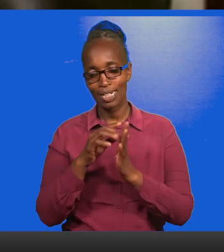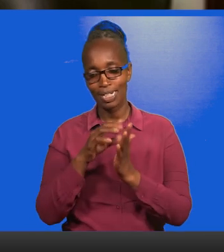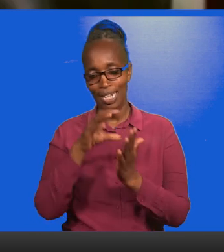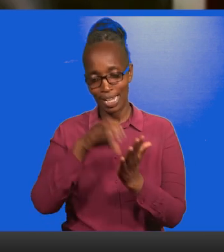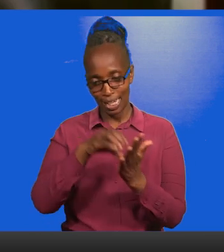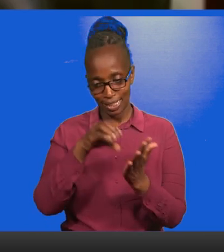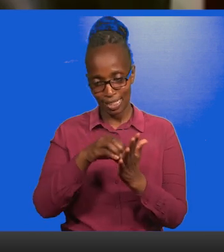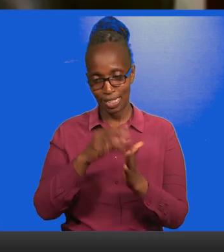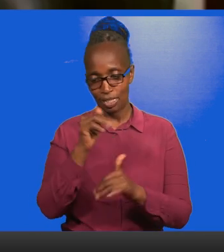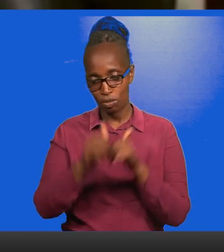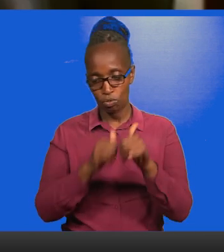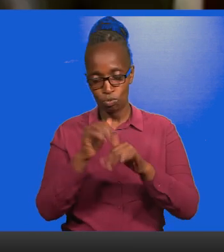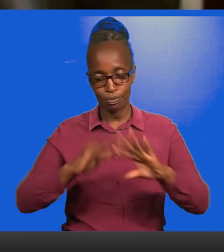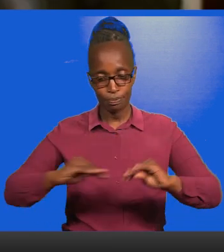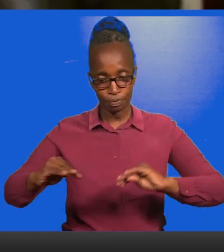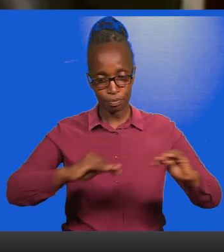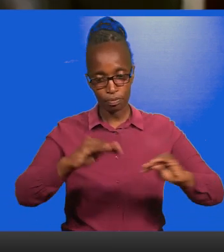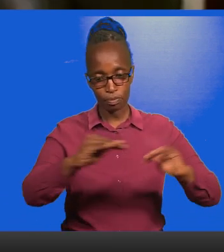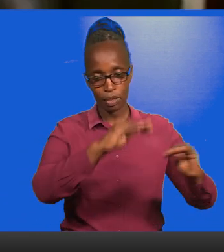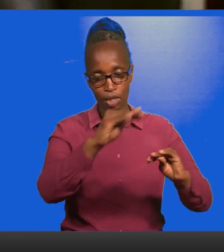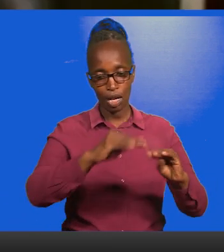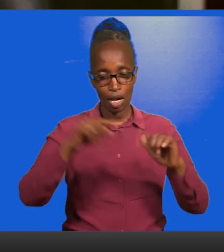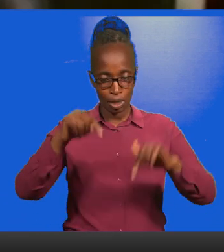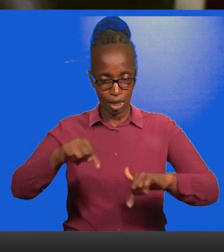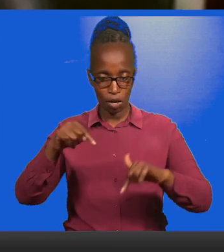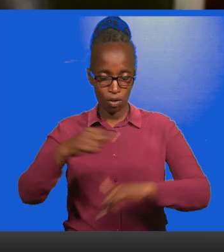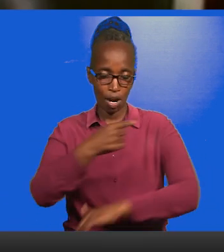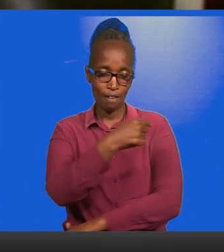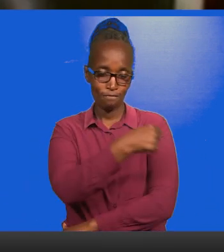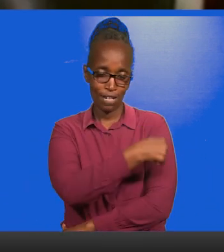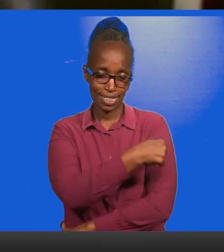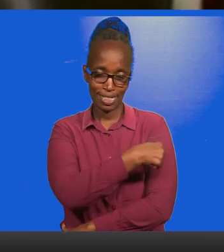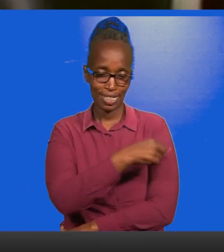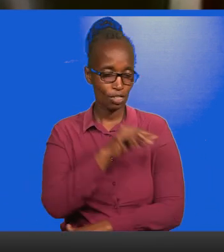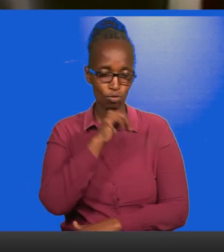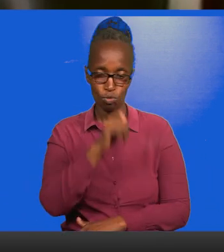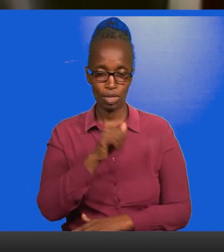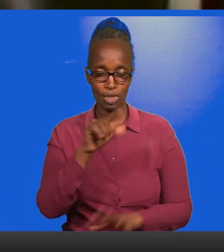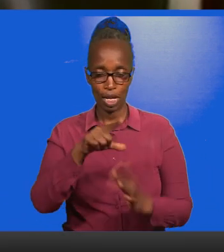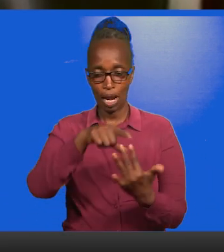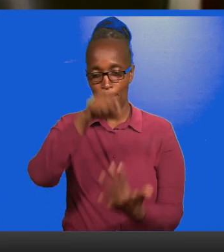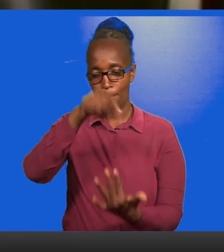1,000 cases spread all over the country so for now vaccine will not be a top priority